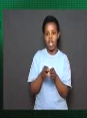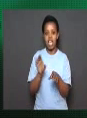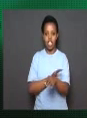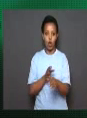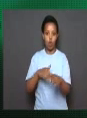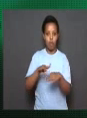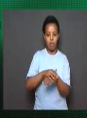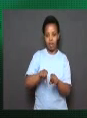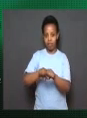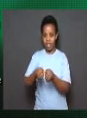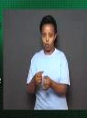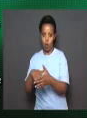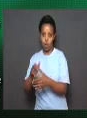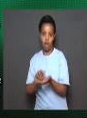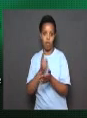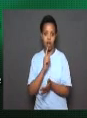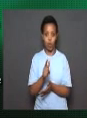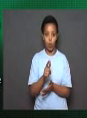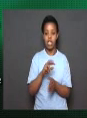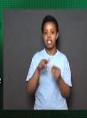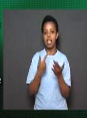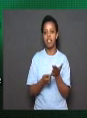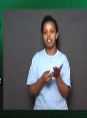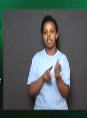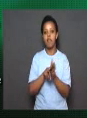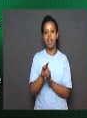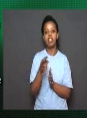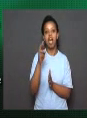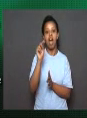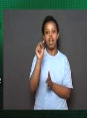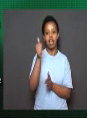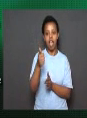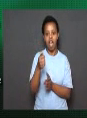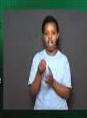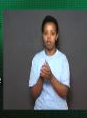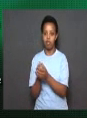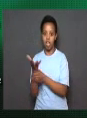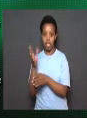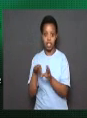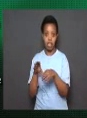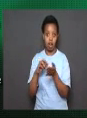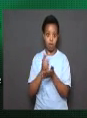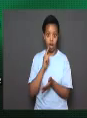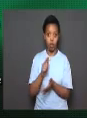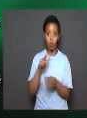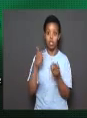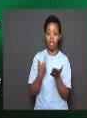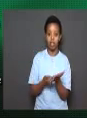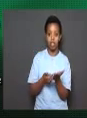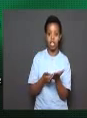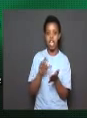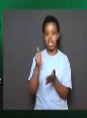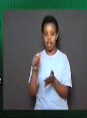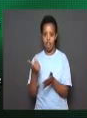membrane. A viral RNA particle is released, which can then go on